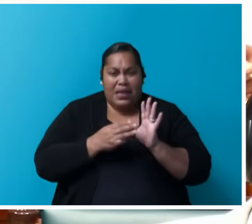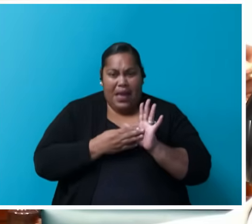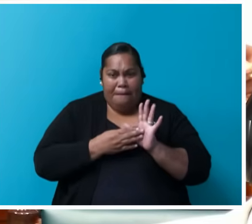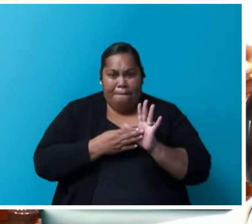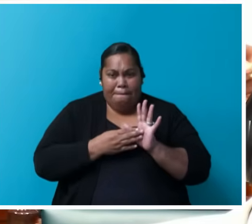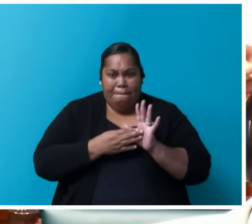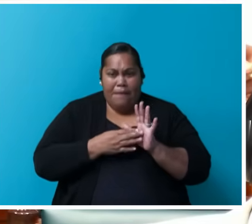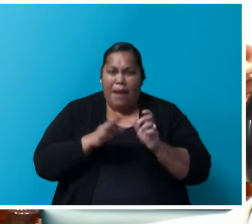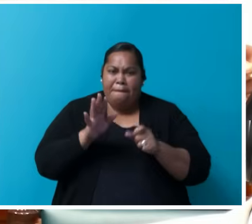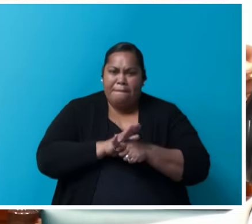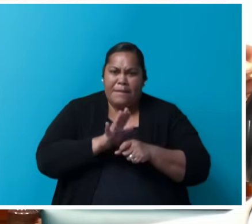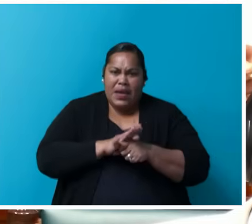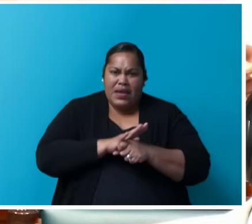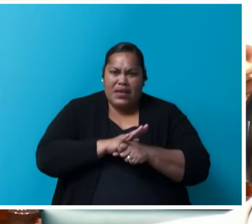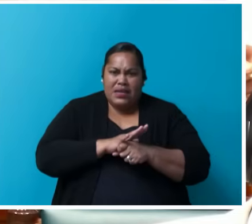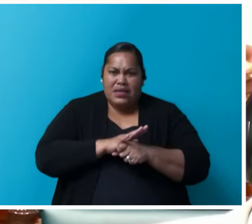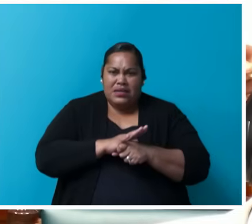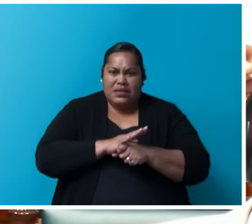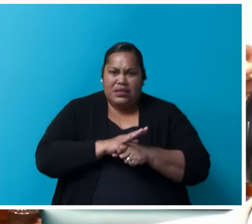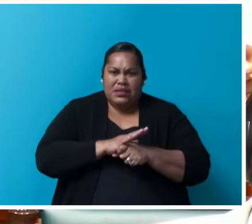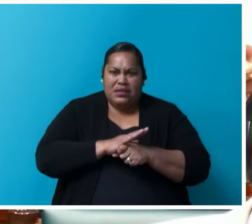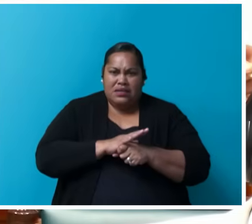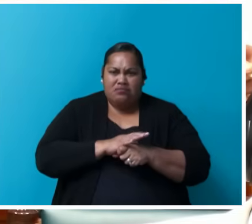made a remarkable comeback into politics